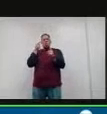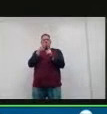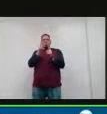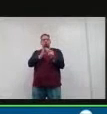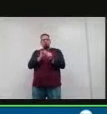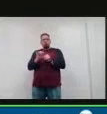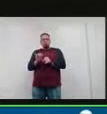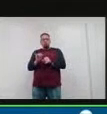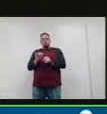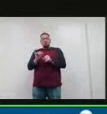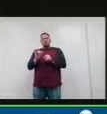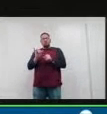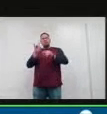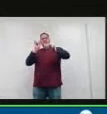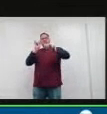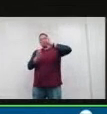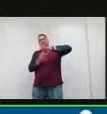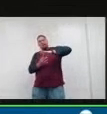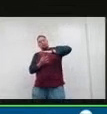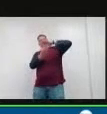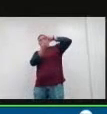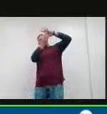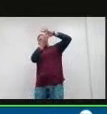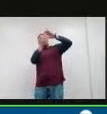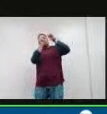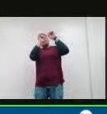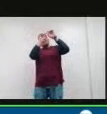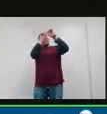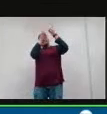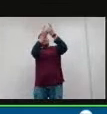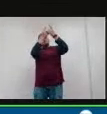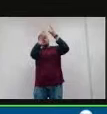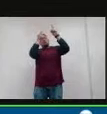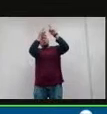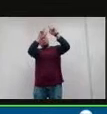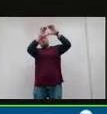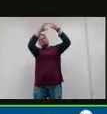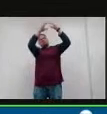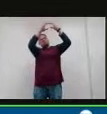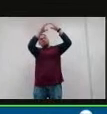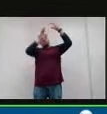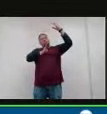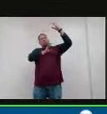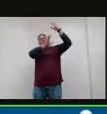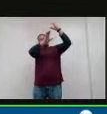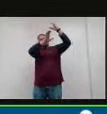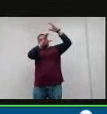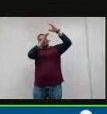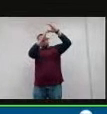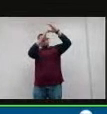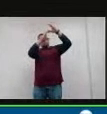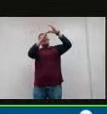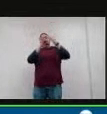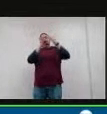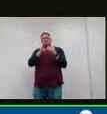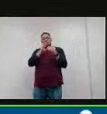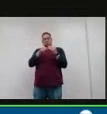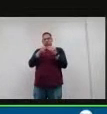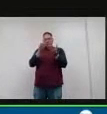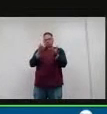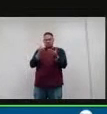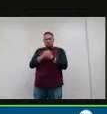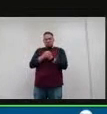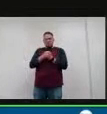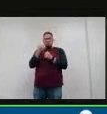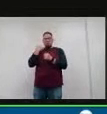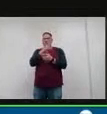need to be aligned to the district goals, right? So this really speaks to what you were trying to surface, Satya, is that we don't want